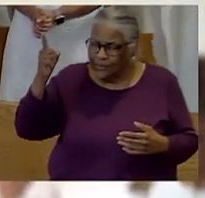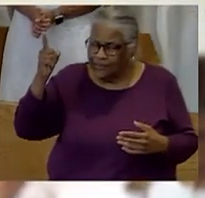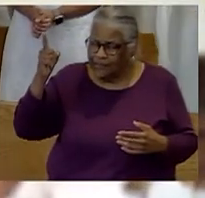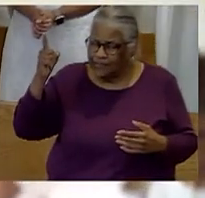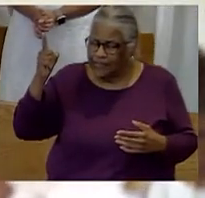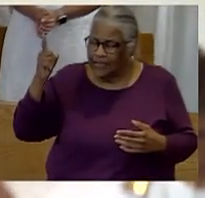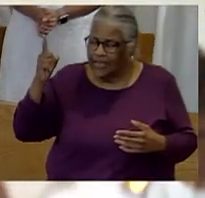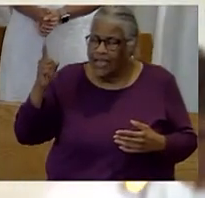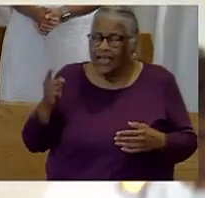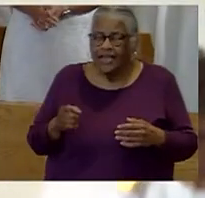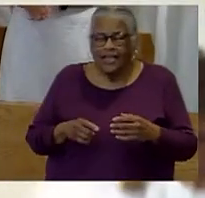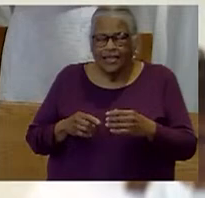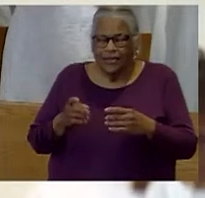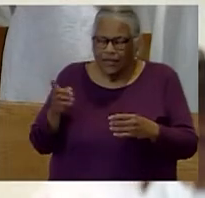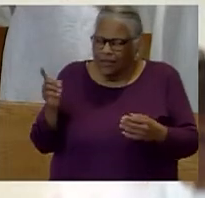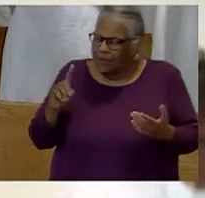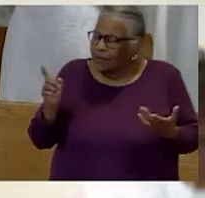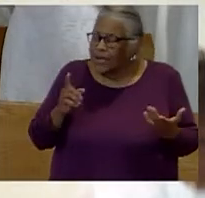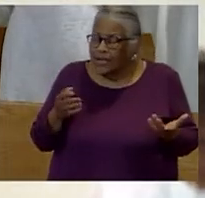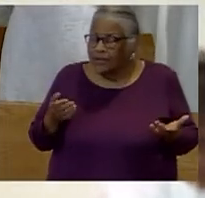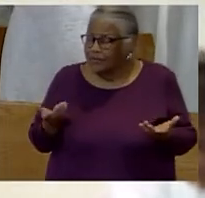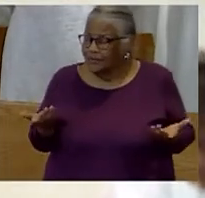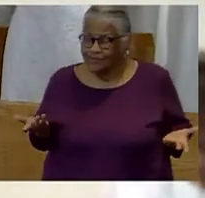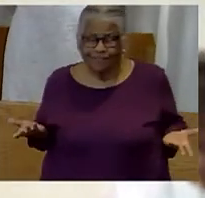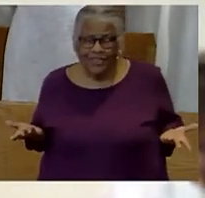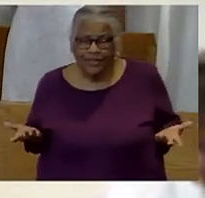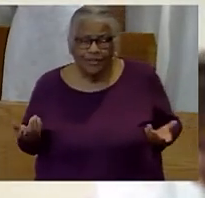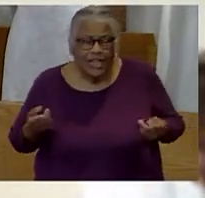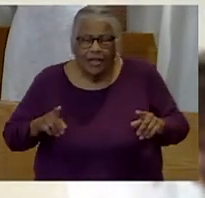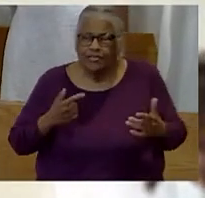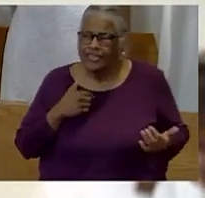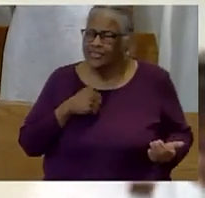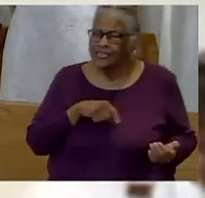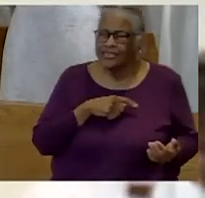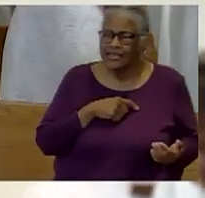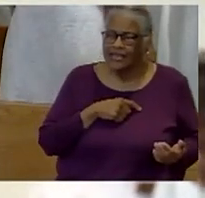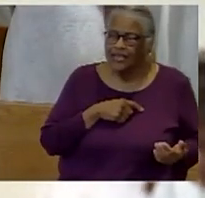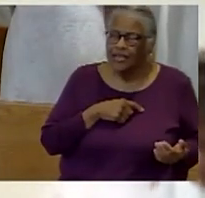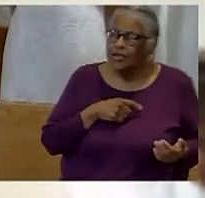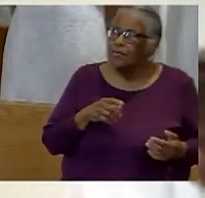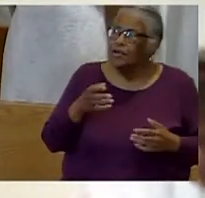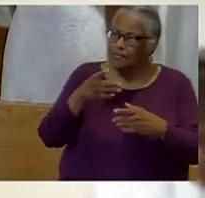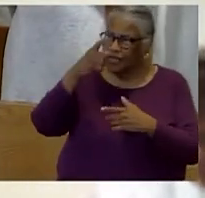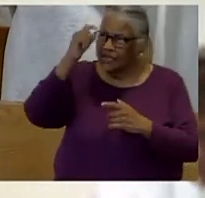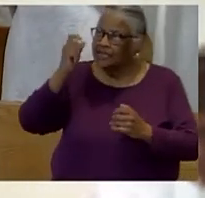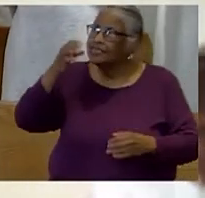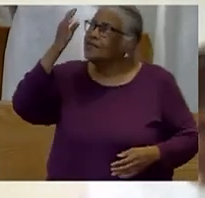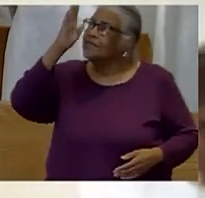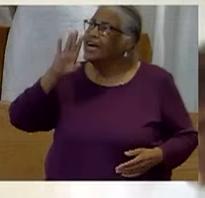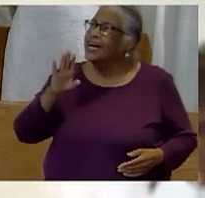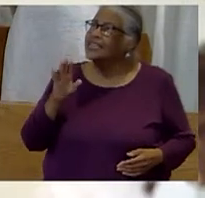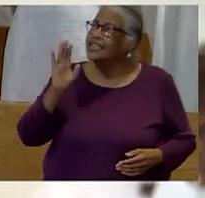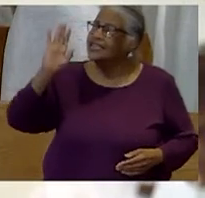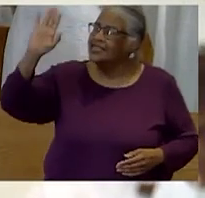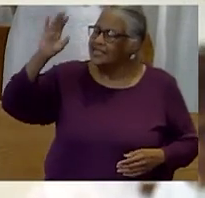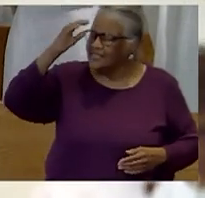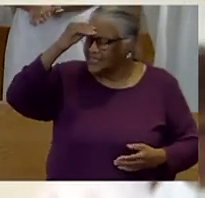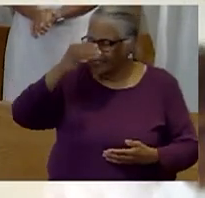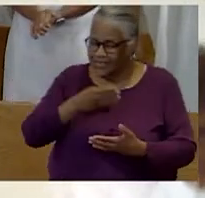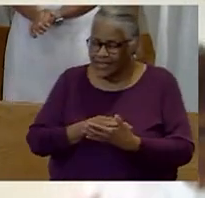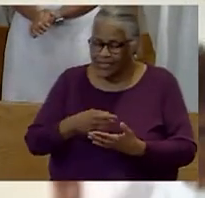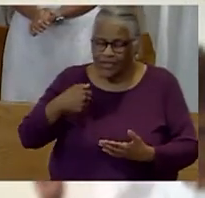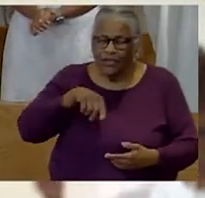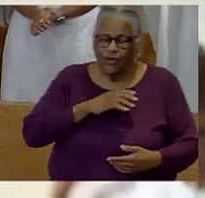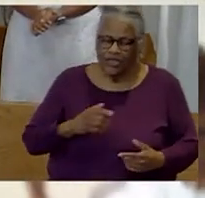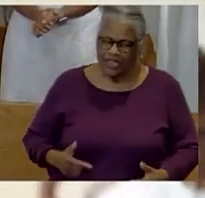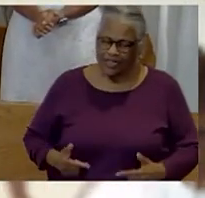on their side, where would we be? But because of God and his son, we can live